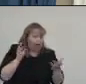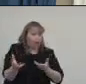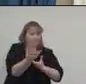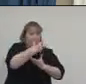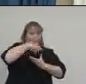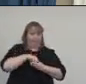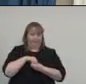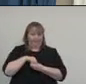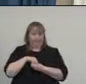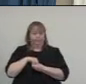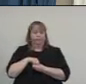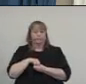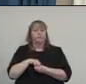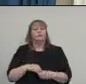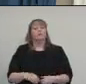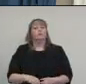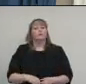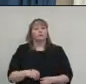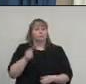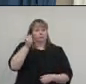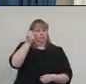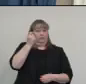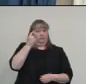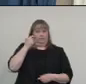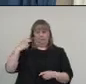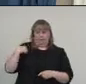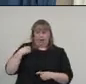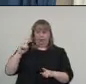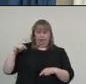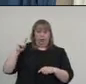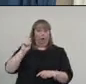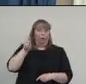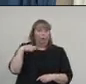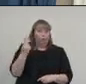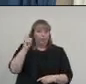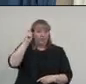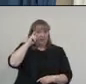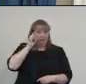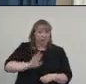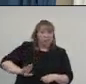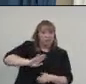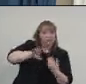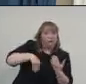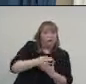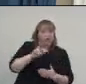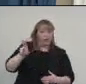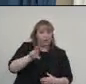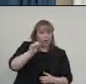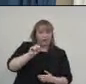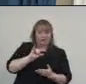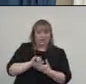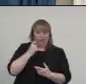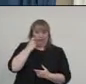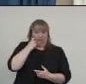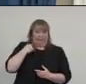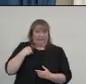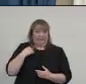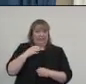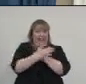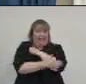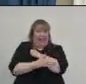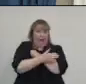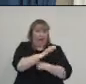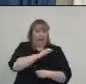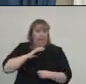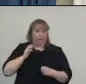counties. I am the only governor in the United States who most recently served as a county commissioner before becoming governor. I